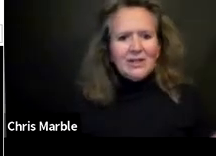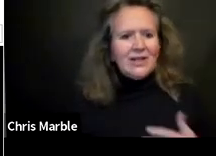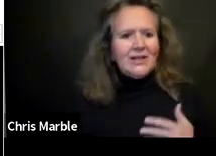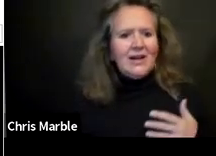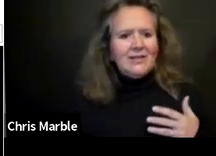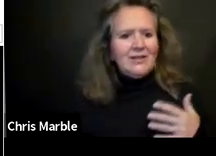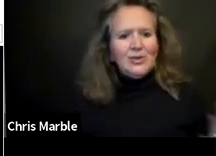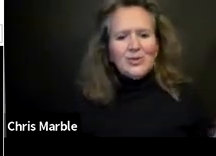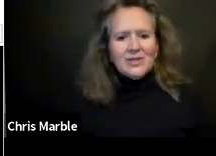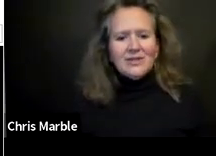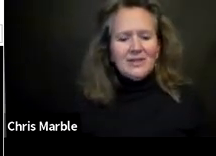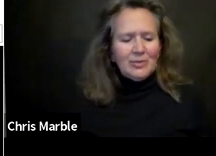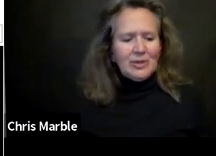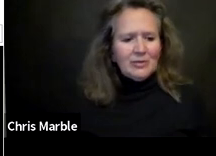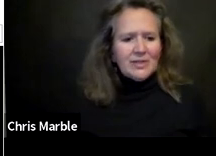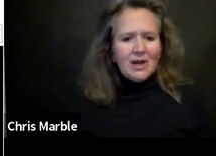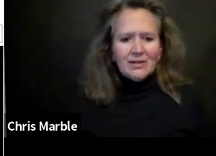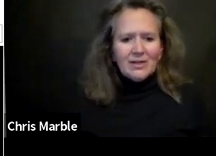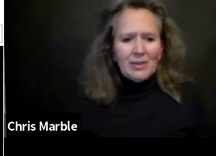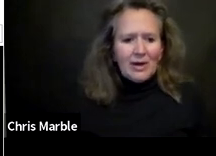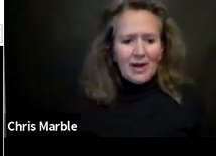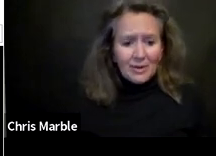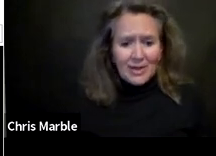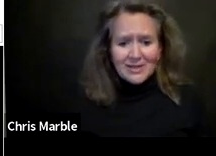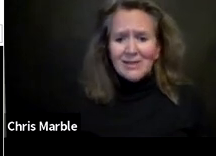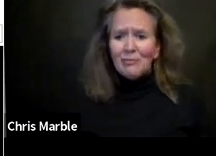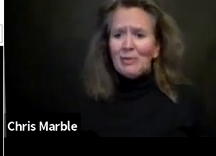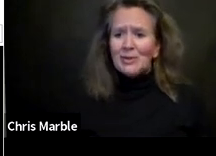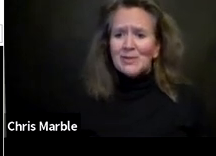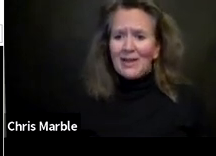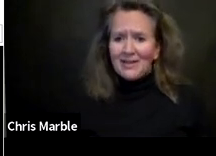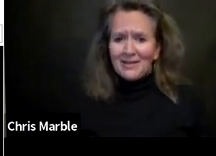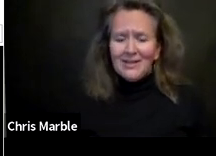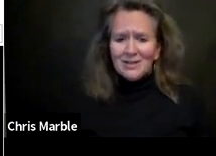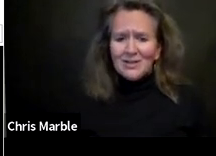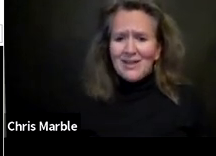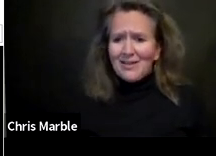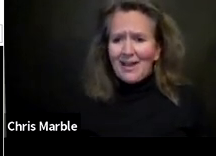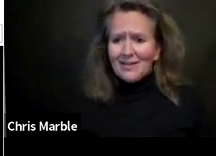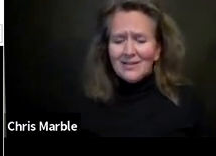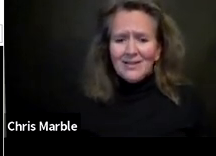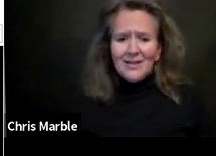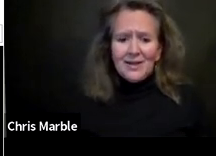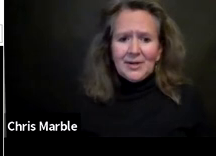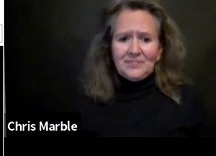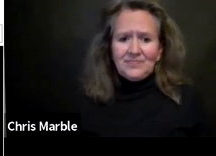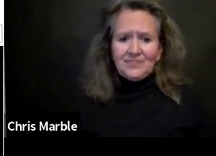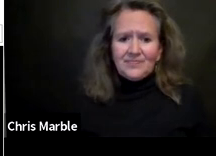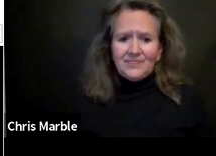been hearing on the news and people have been talking about how you can't see if people are smiling. It's hard to tell that.